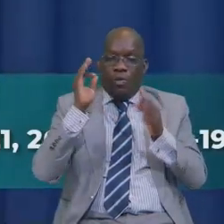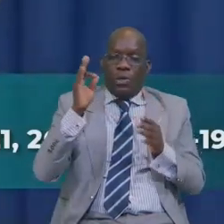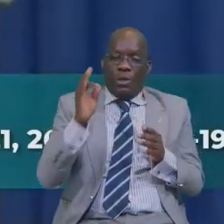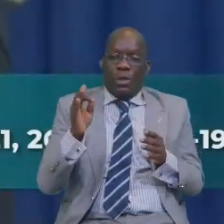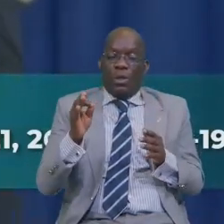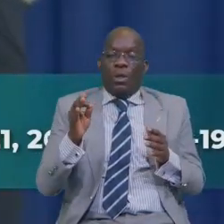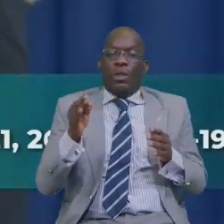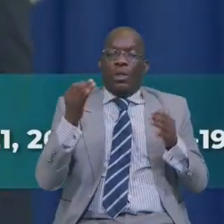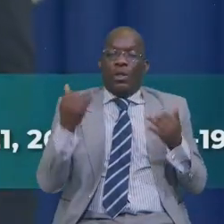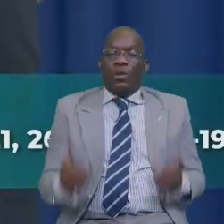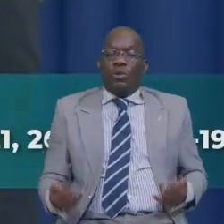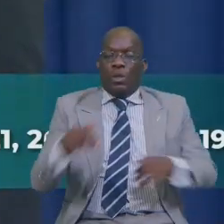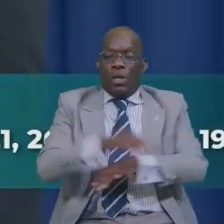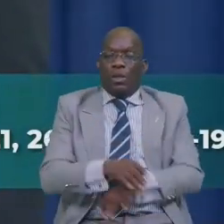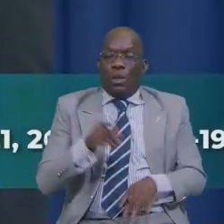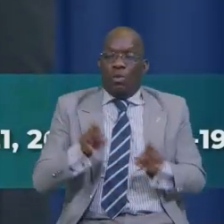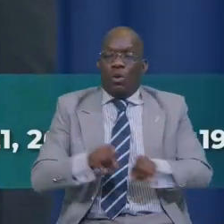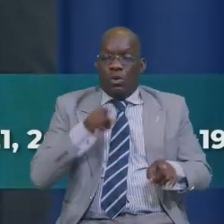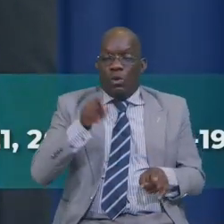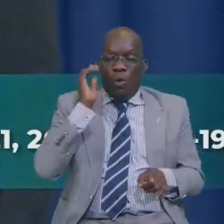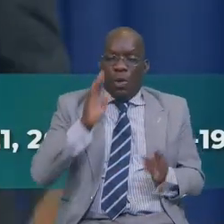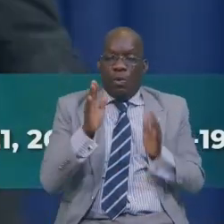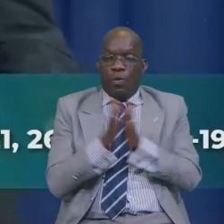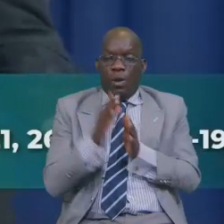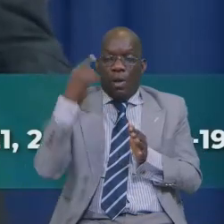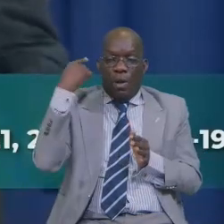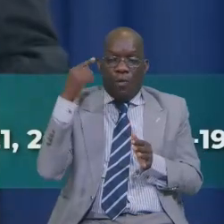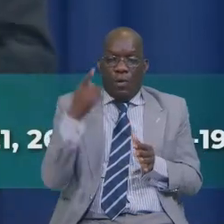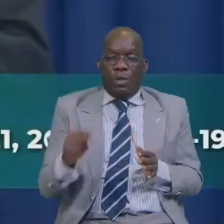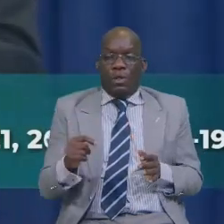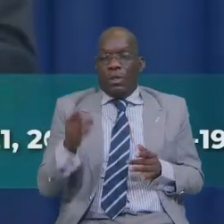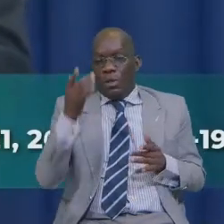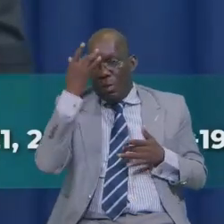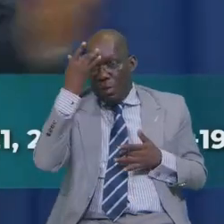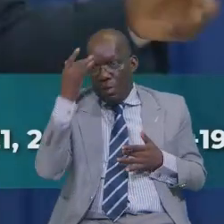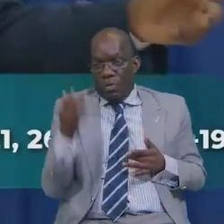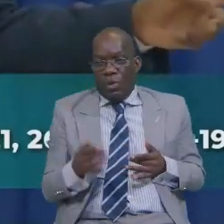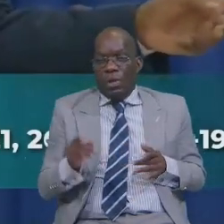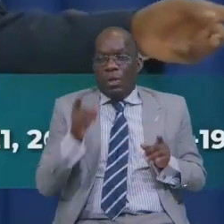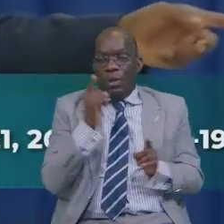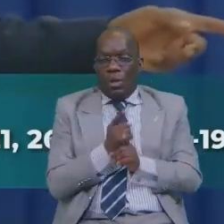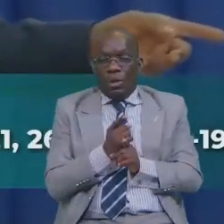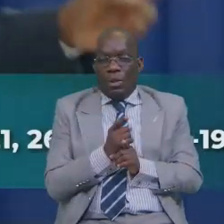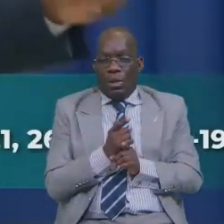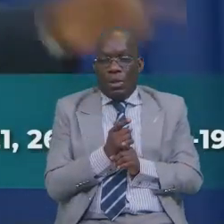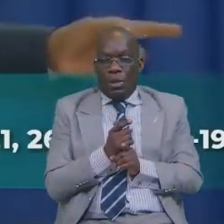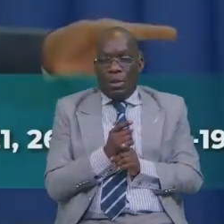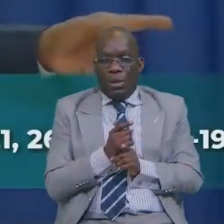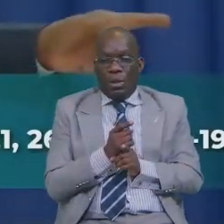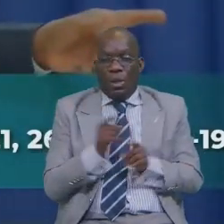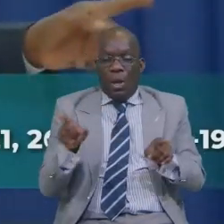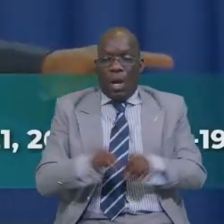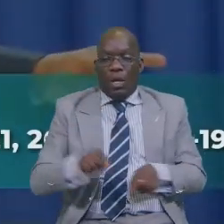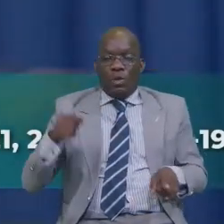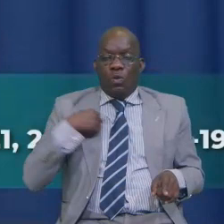you will pray for the sick, just like you see me do. We discussed in the house, we